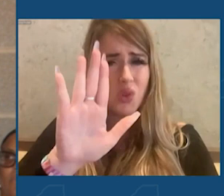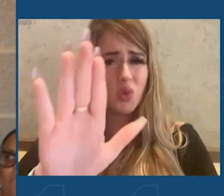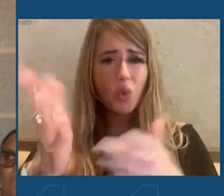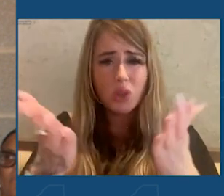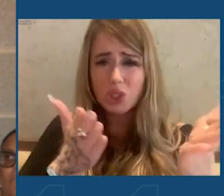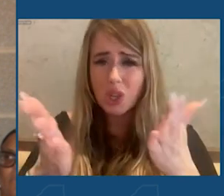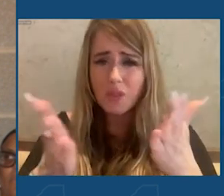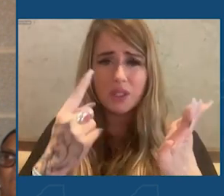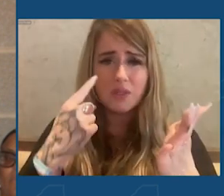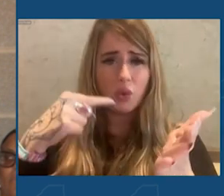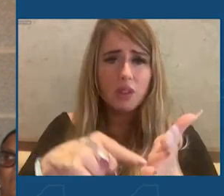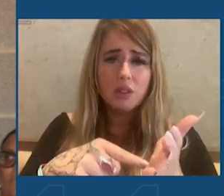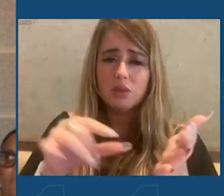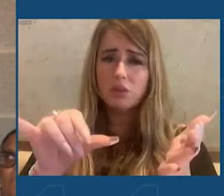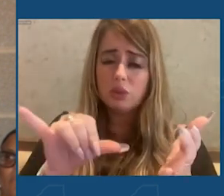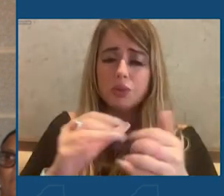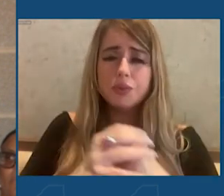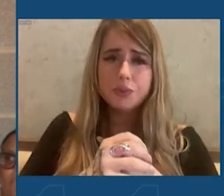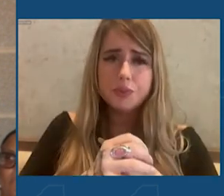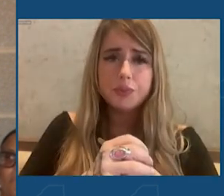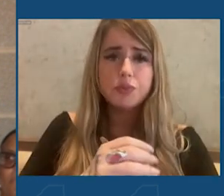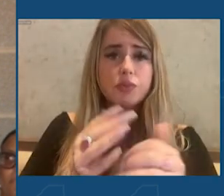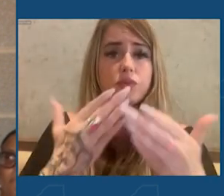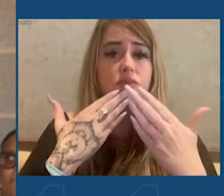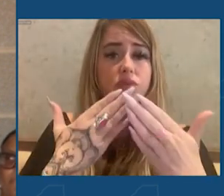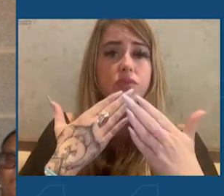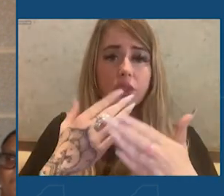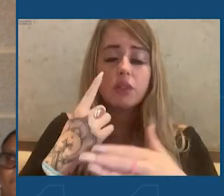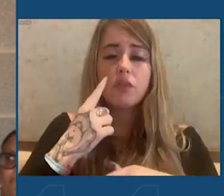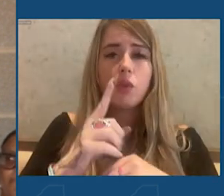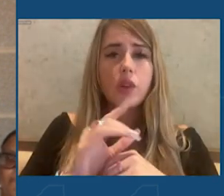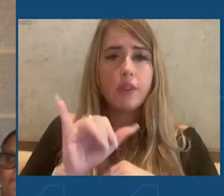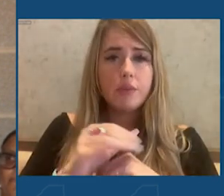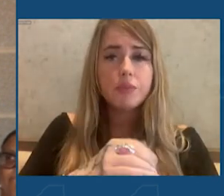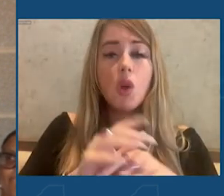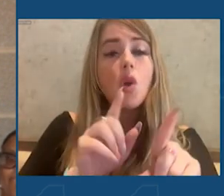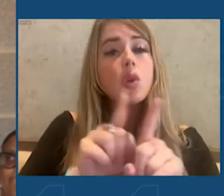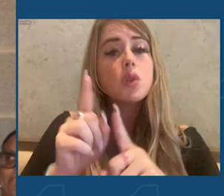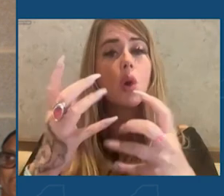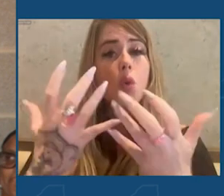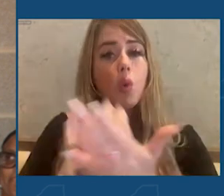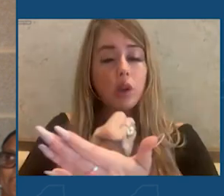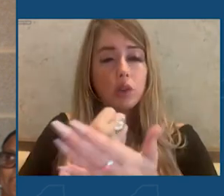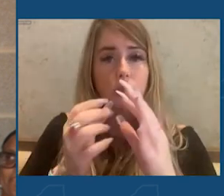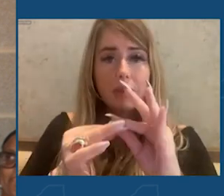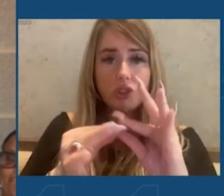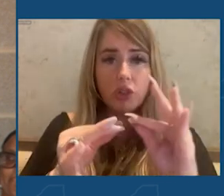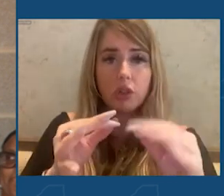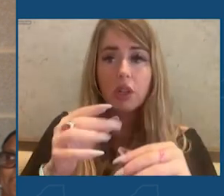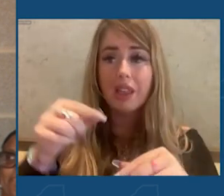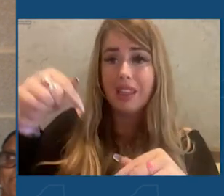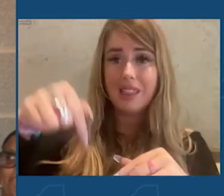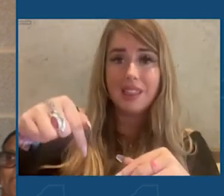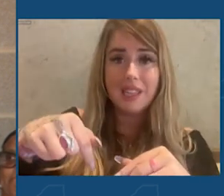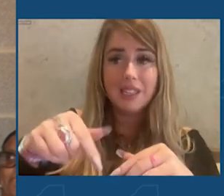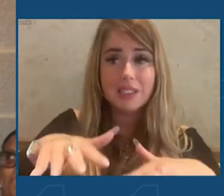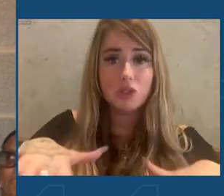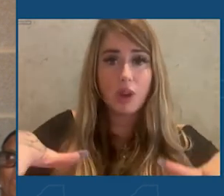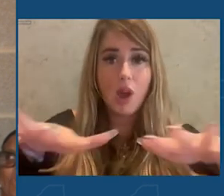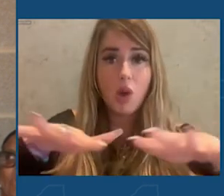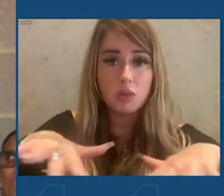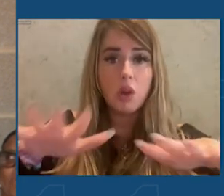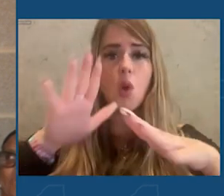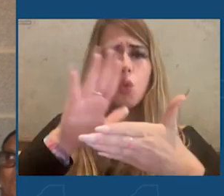ground. Thank you. I would also like to, this hallowed ground will serve as